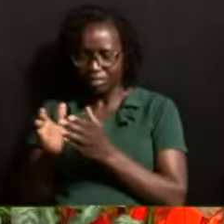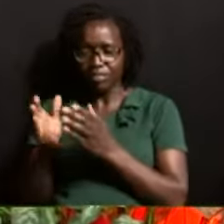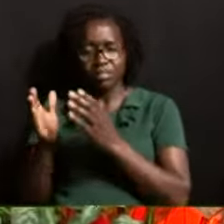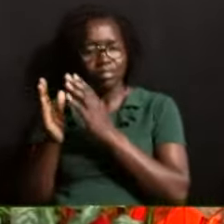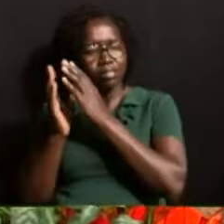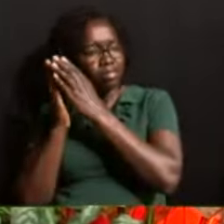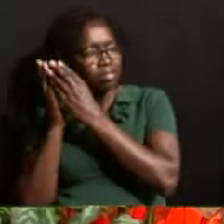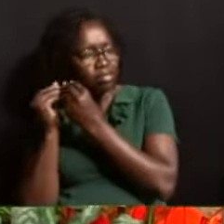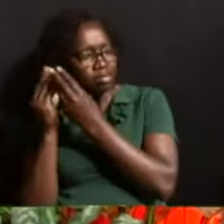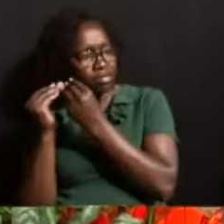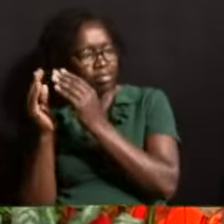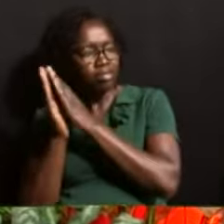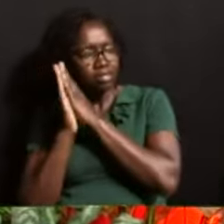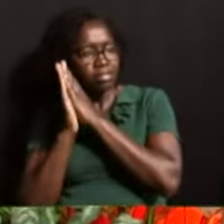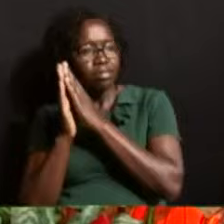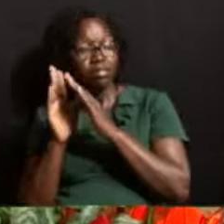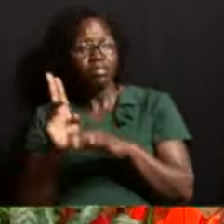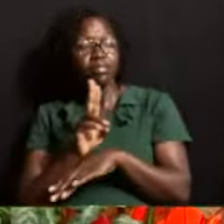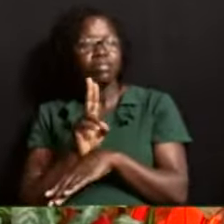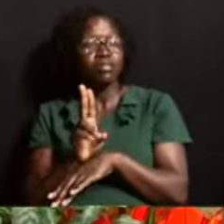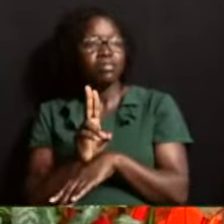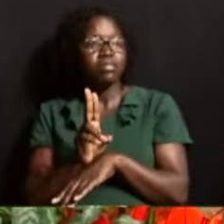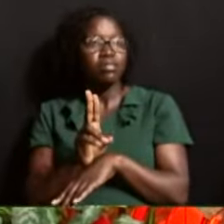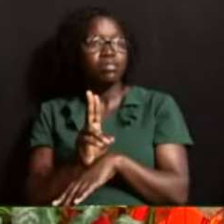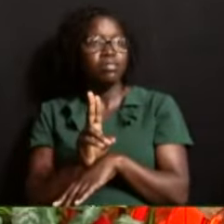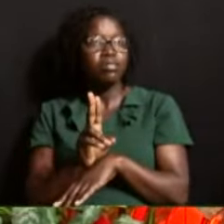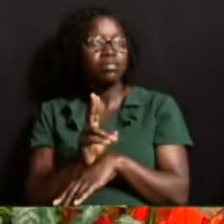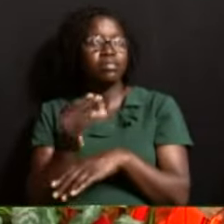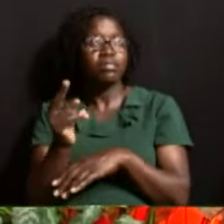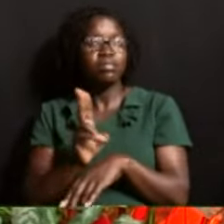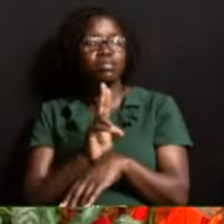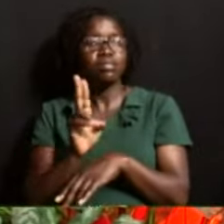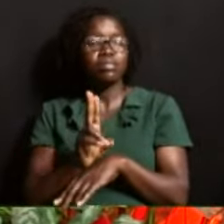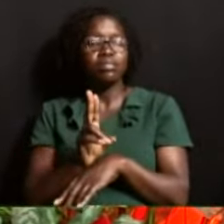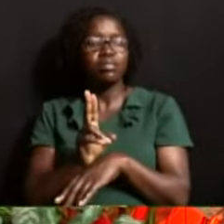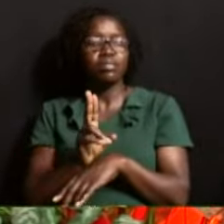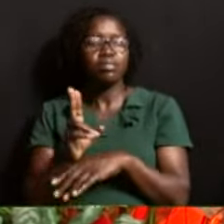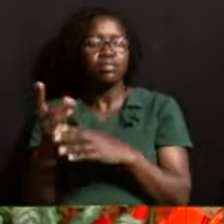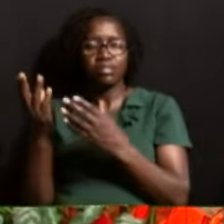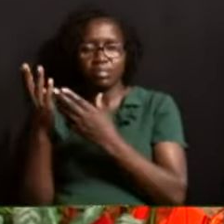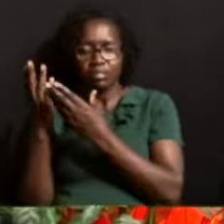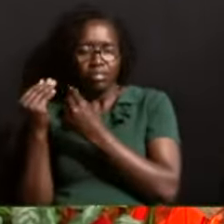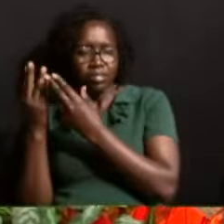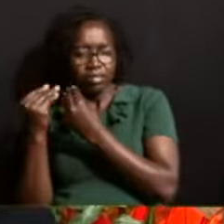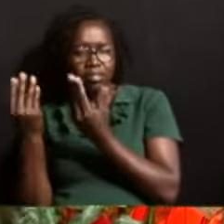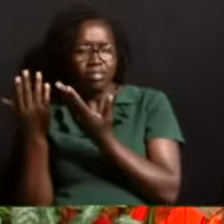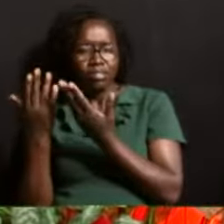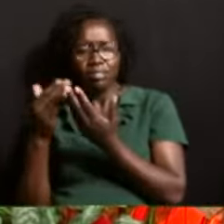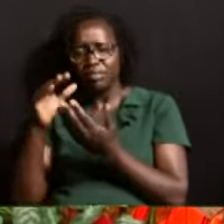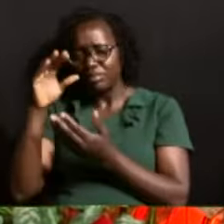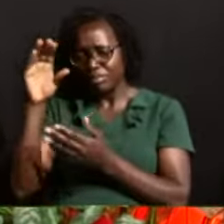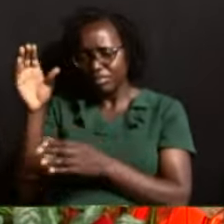young people, some of our young people, use the pillow of alcohol. And in